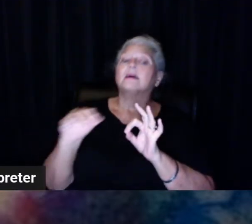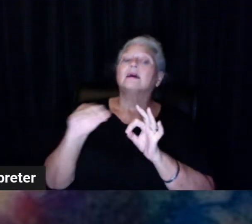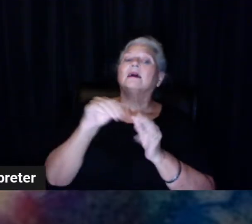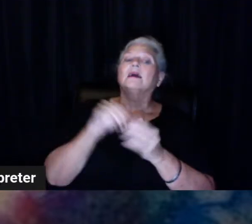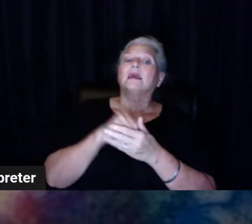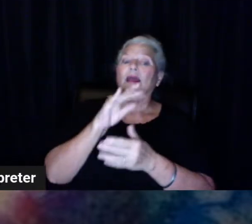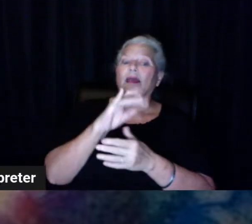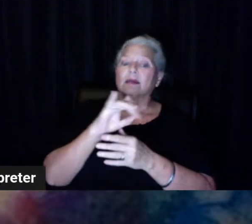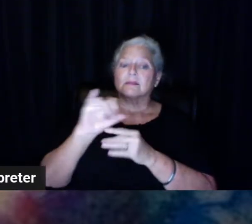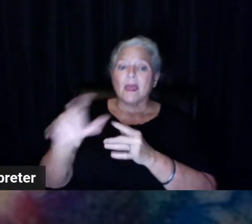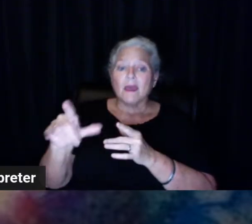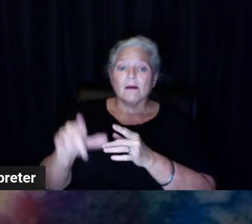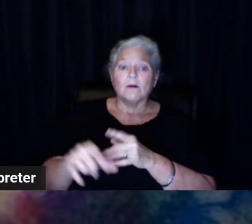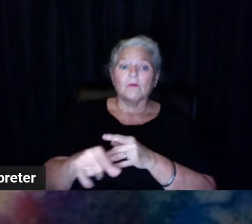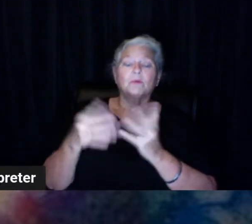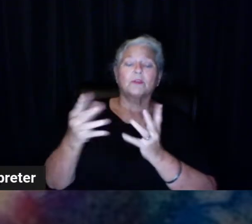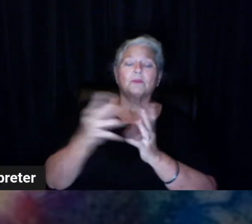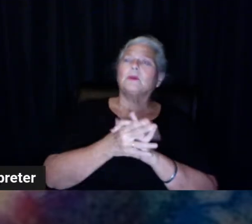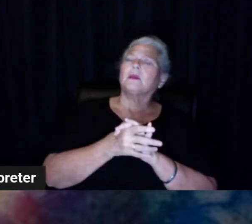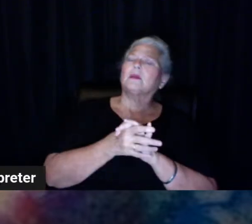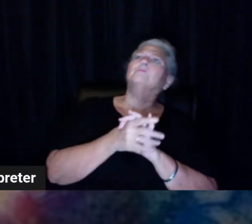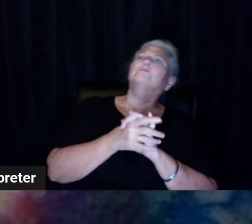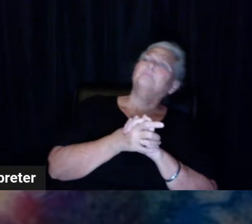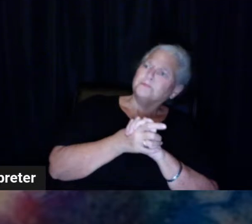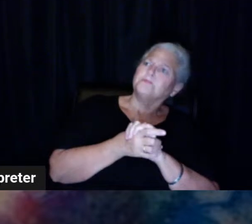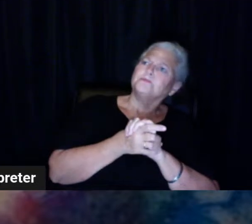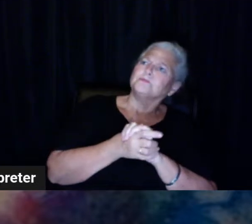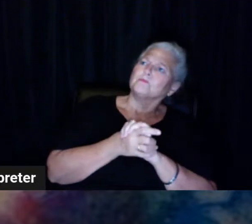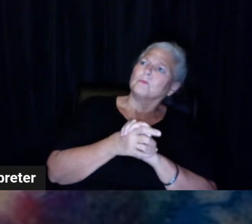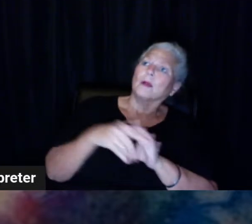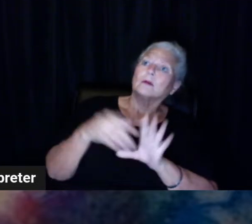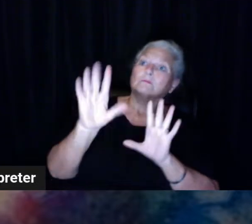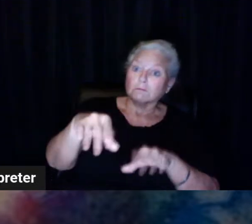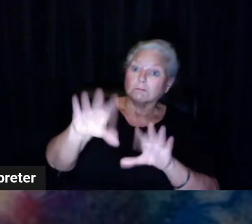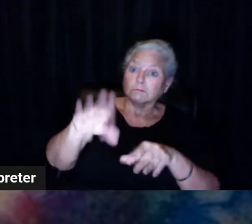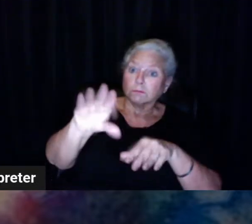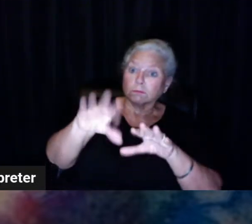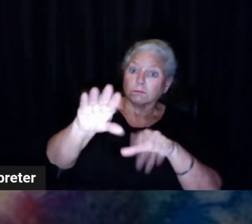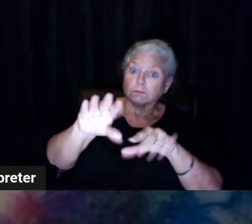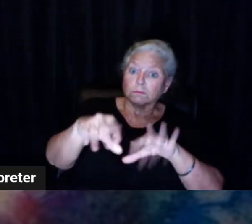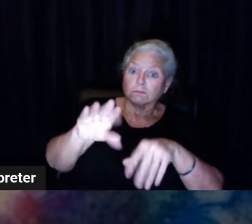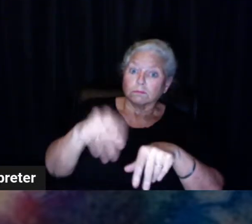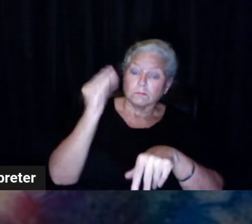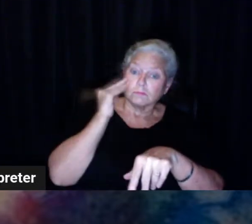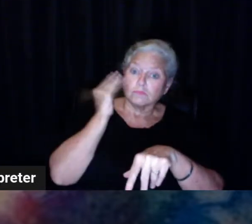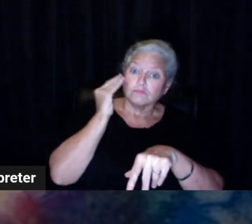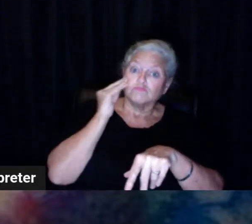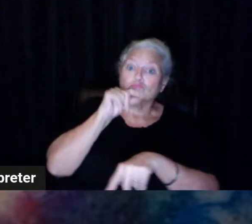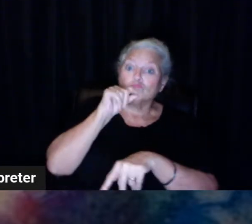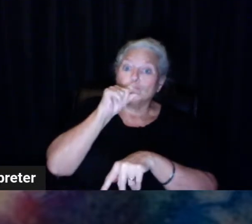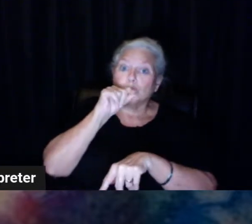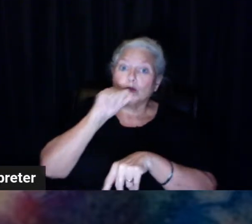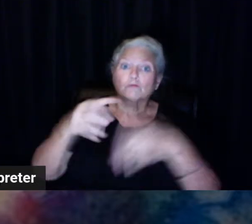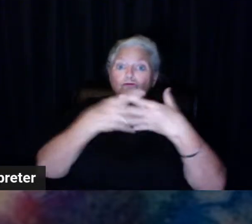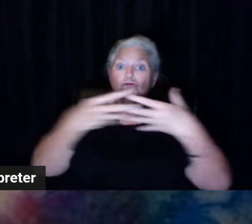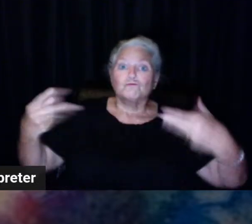sentence in ASL would be